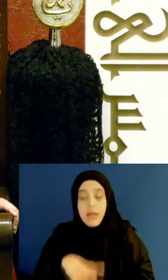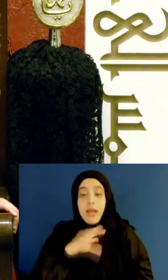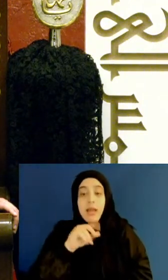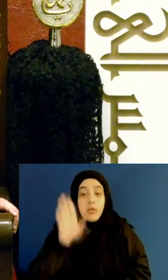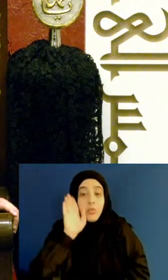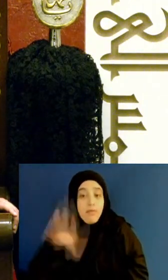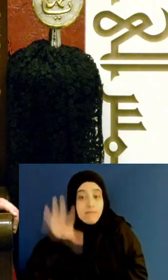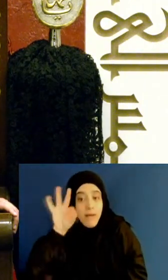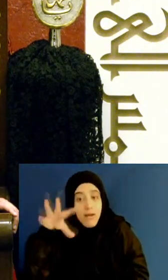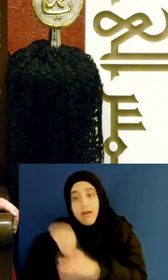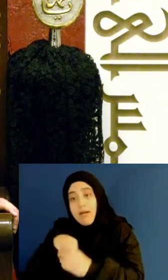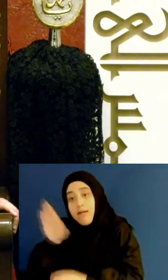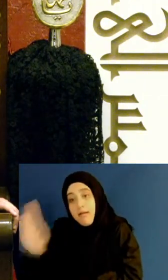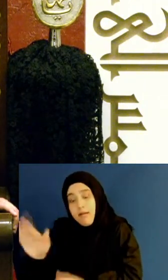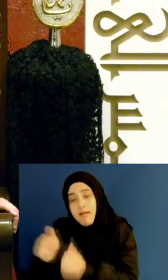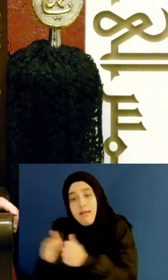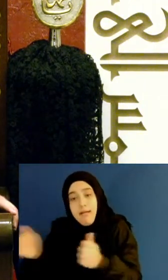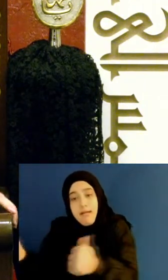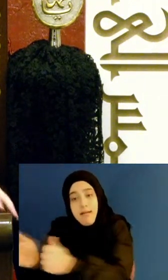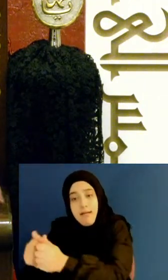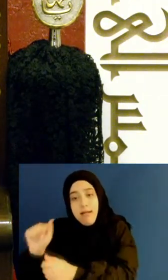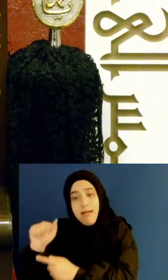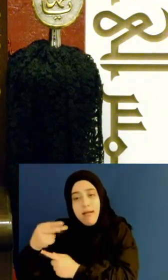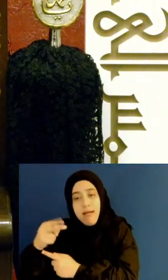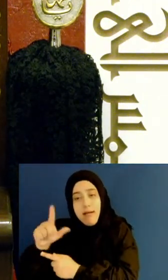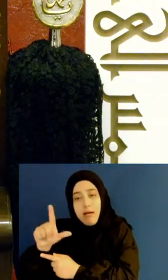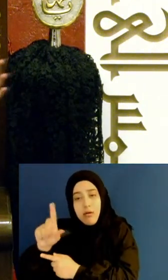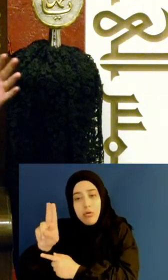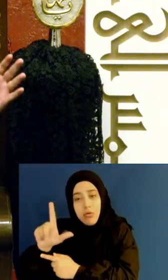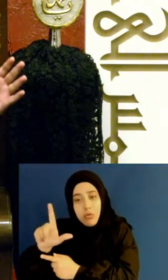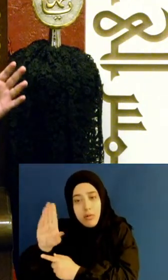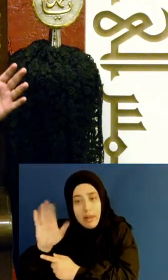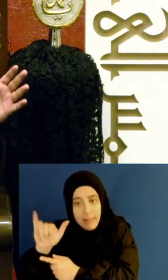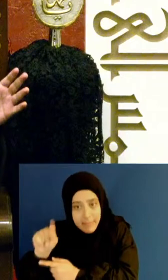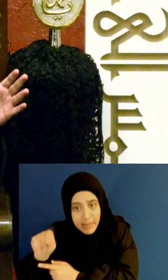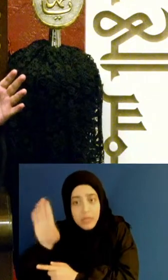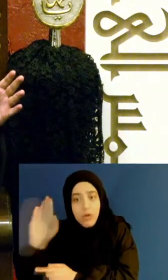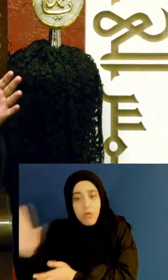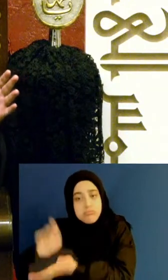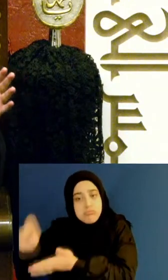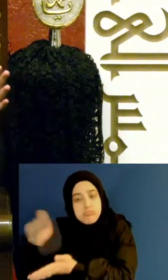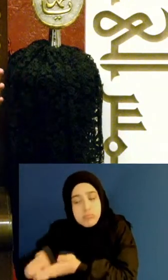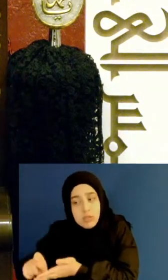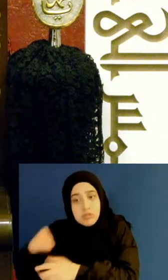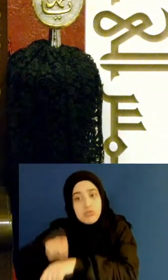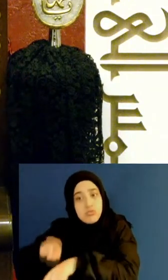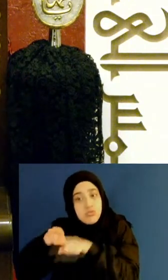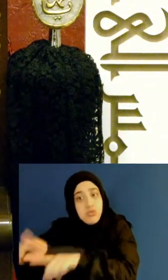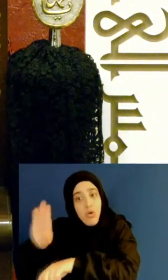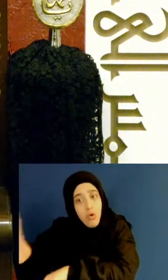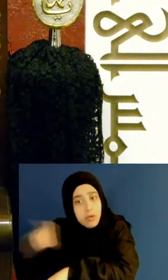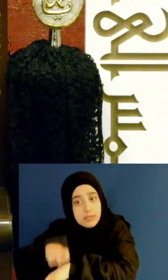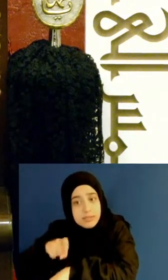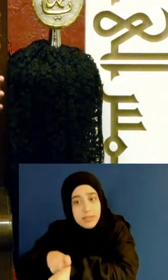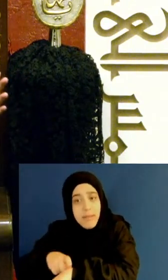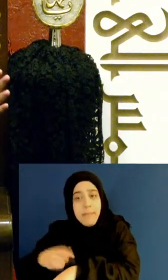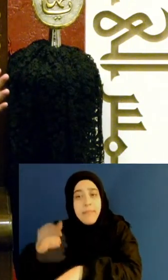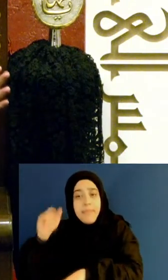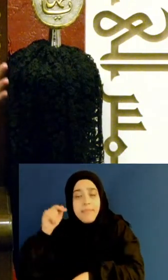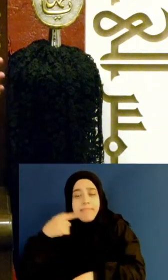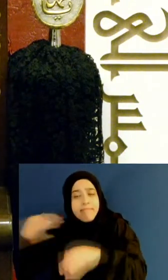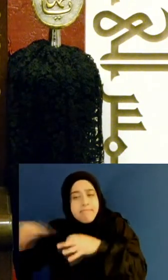Bayt, that during the time of this grand tufan, this global flood that swept through